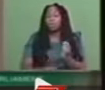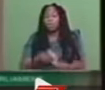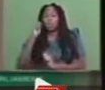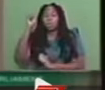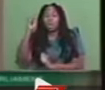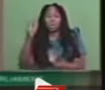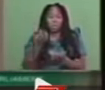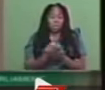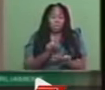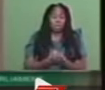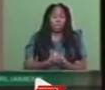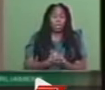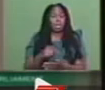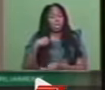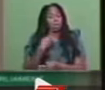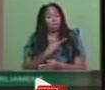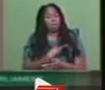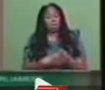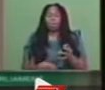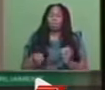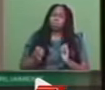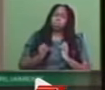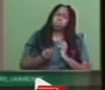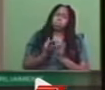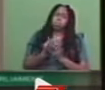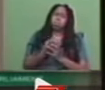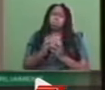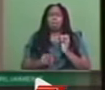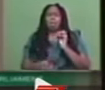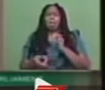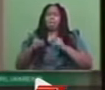that to when we left in 2015 to